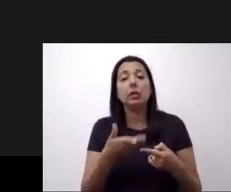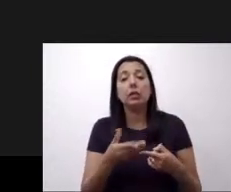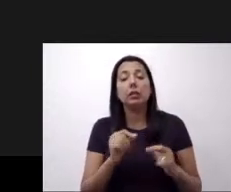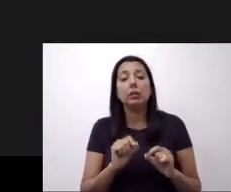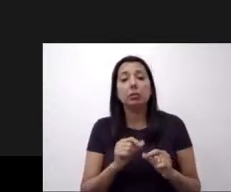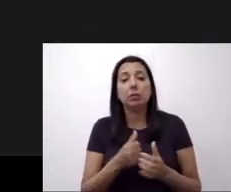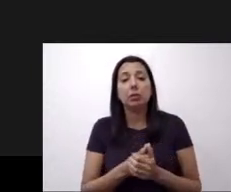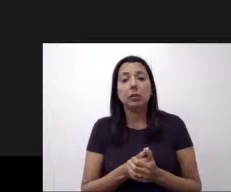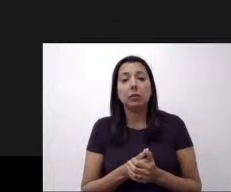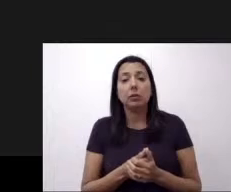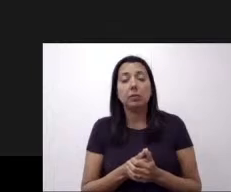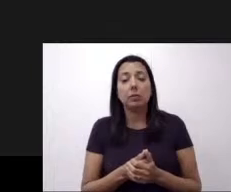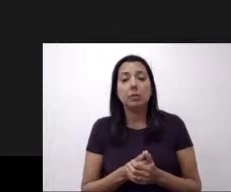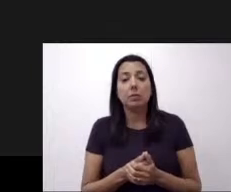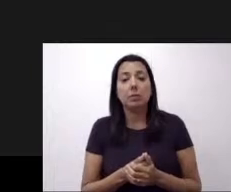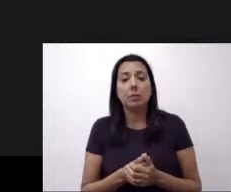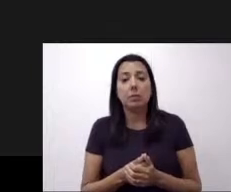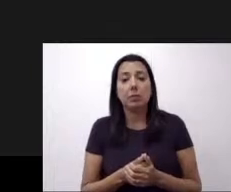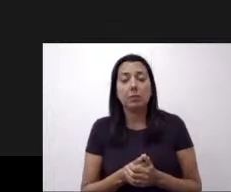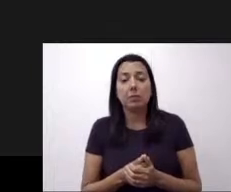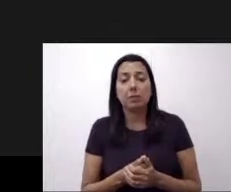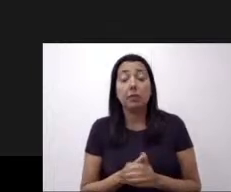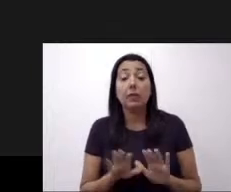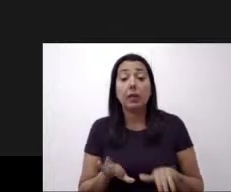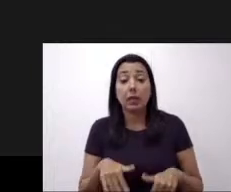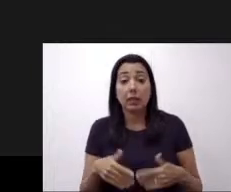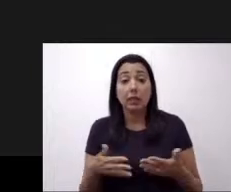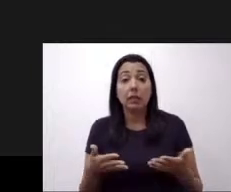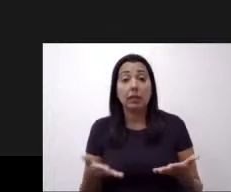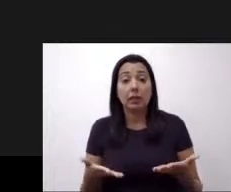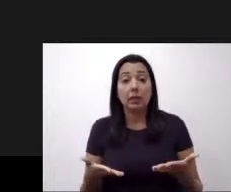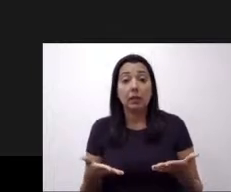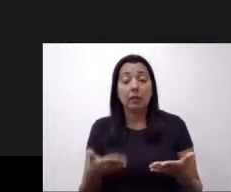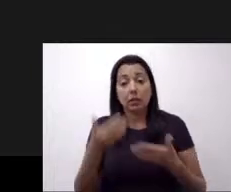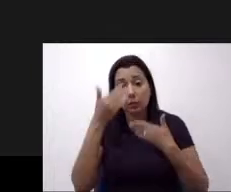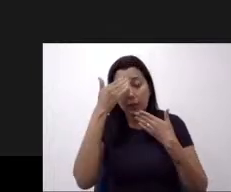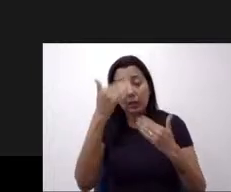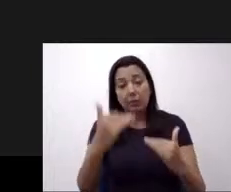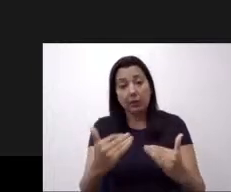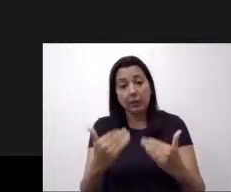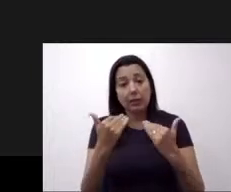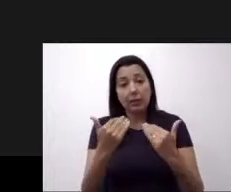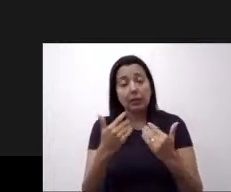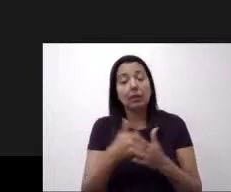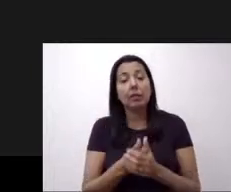So thank you very much for your attention, and I'm waiting for your questions.